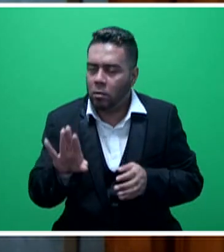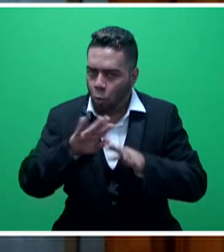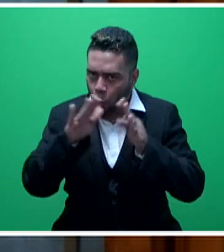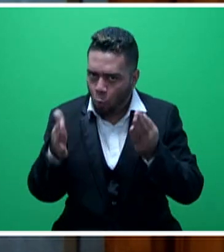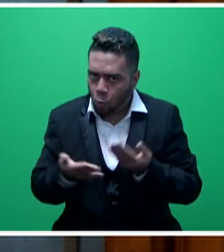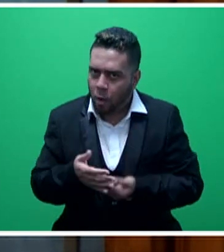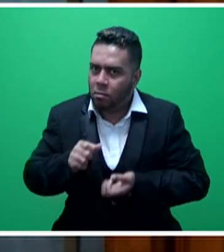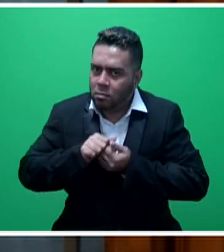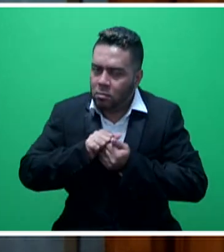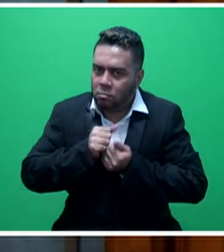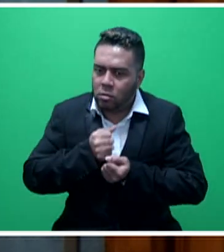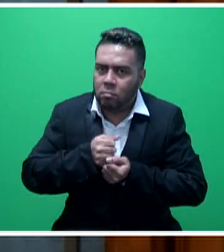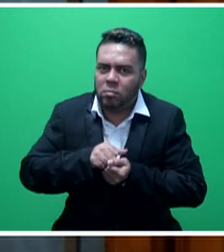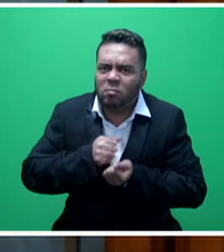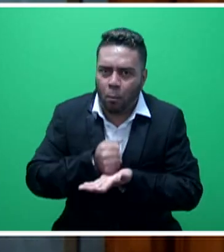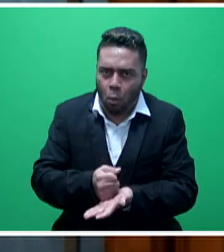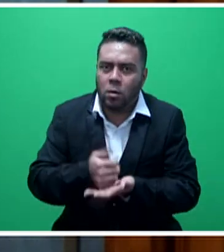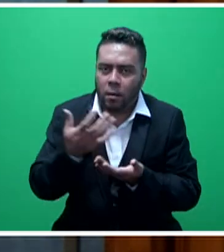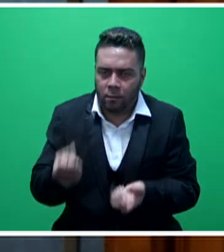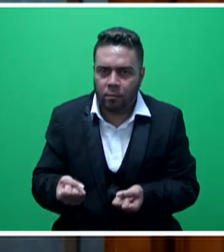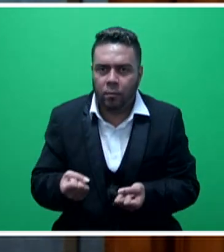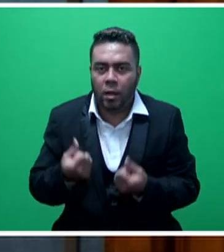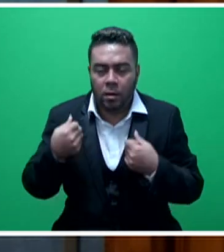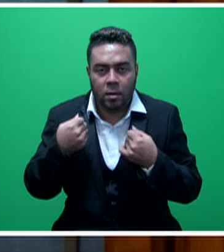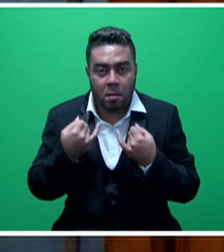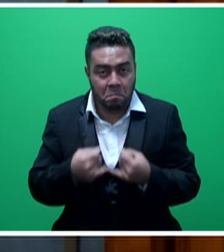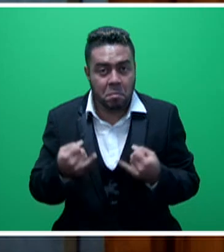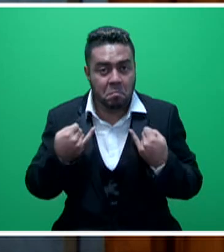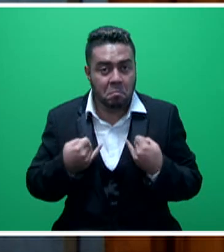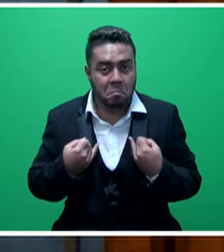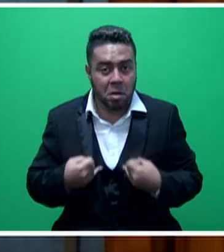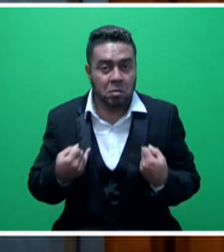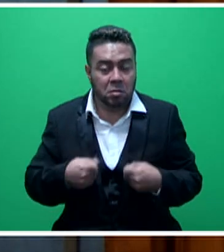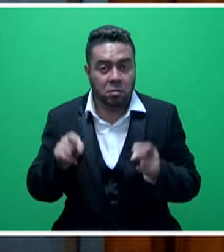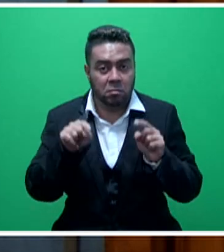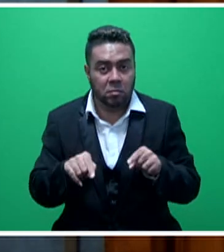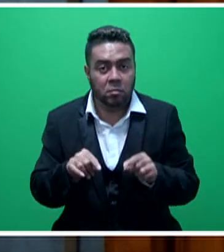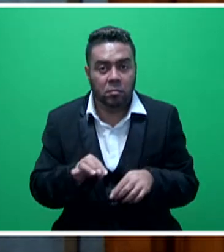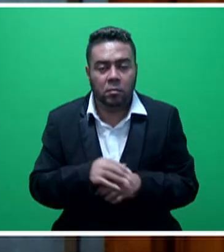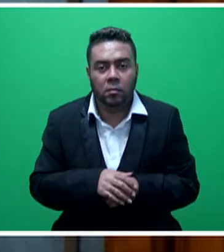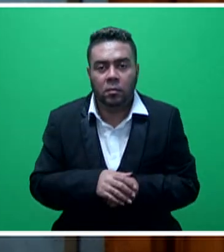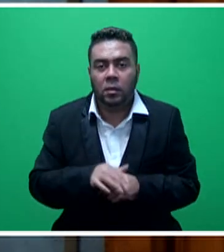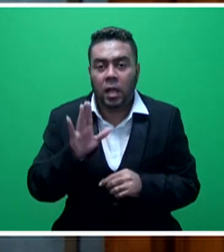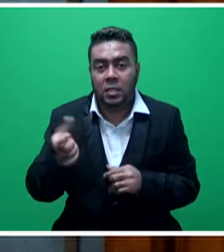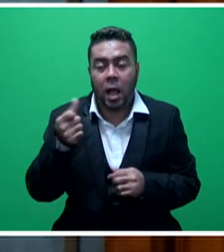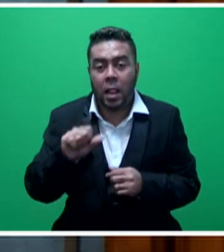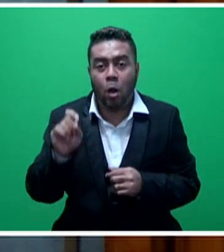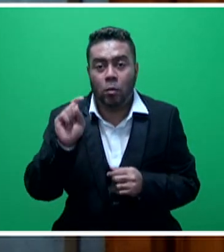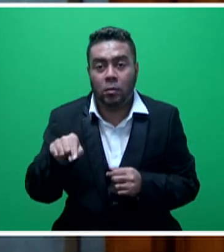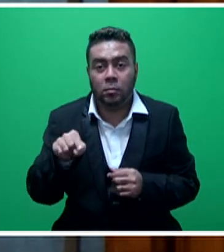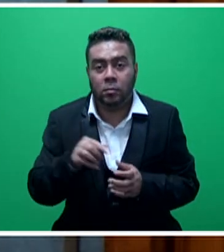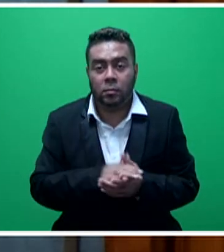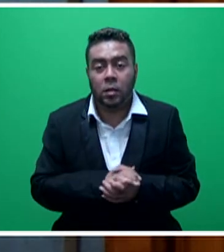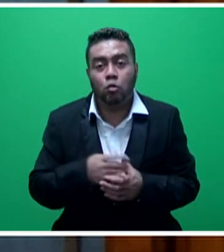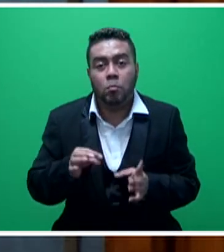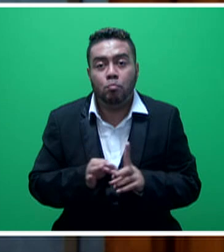implemented throughout the Ministry. Mr. Speaker, sir, the establishment of twinning hospitals has allowed the Ministry to improve its